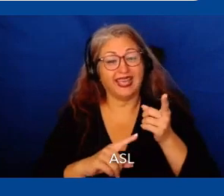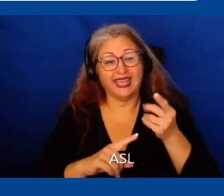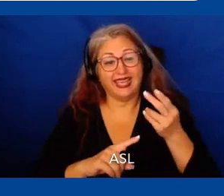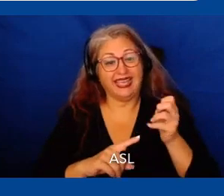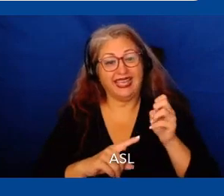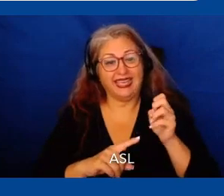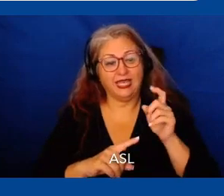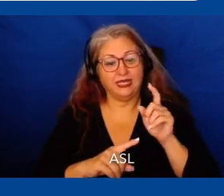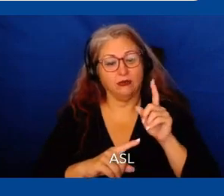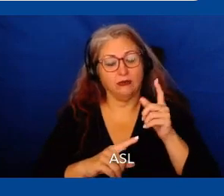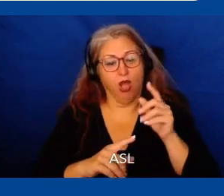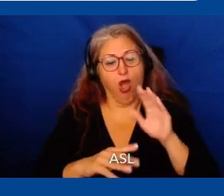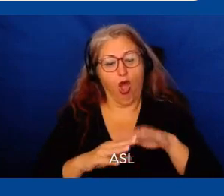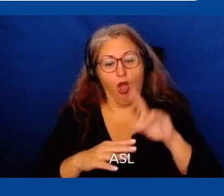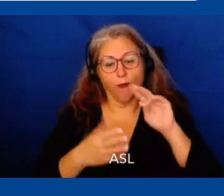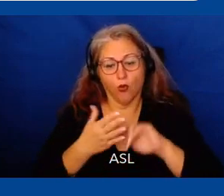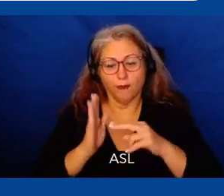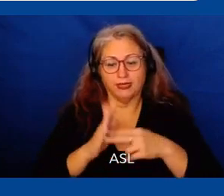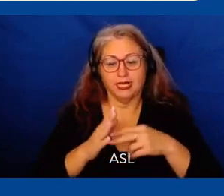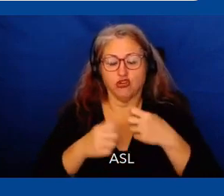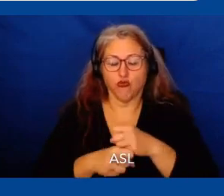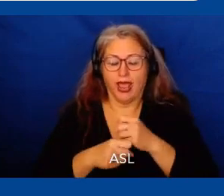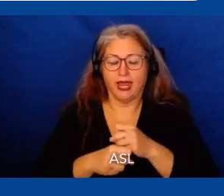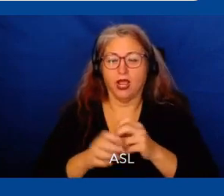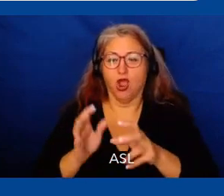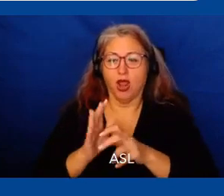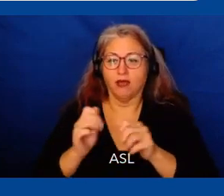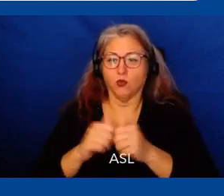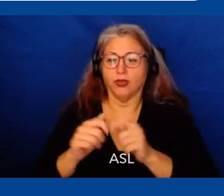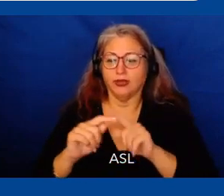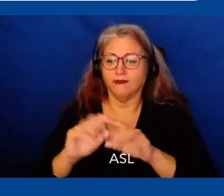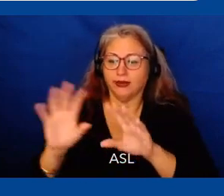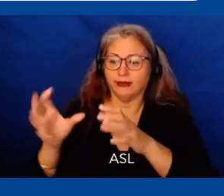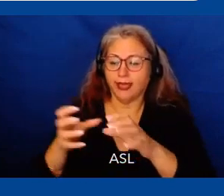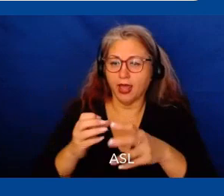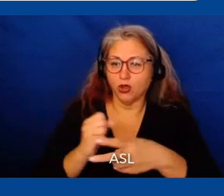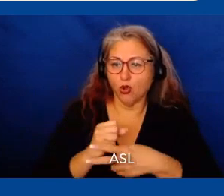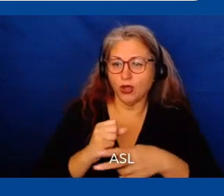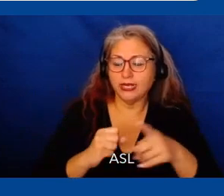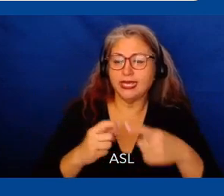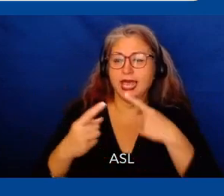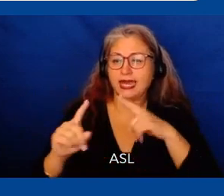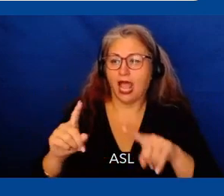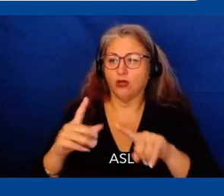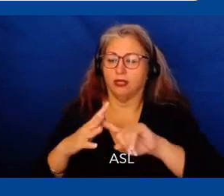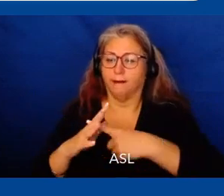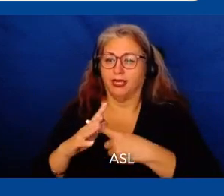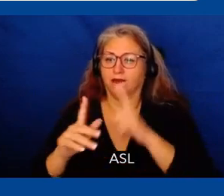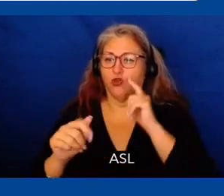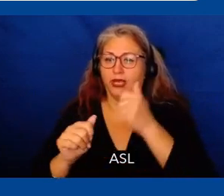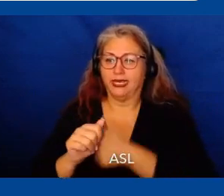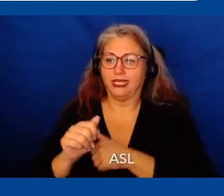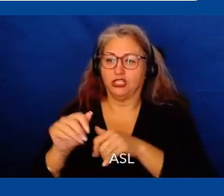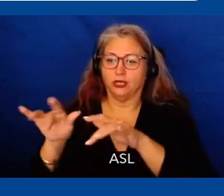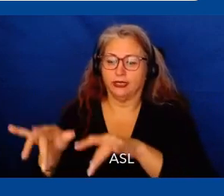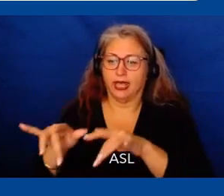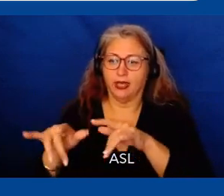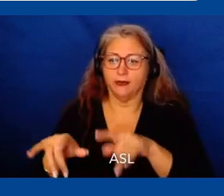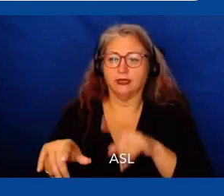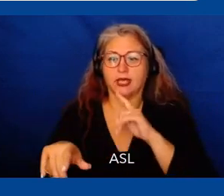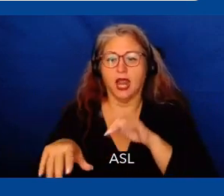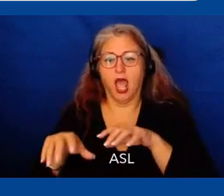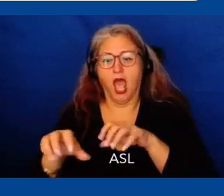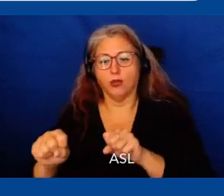a way self-consciously generating an archive with categories, you know, that he announces at the beginning of the different tapes, you know,